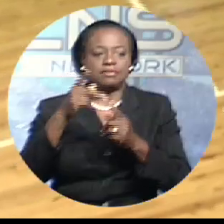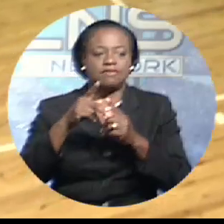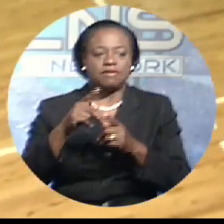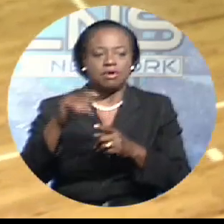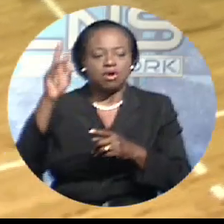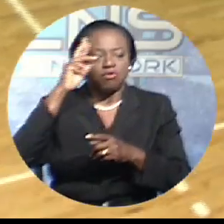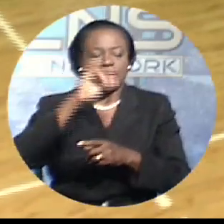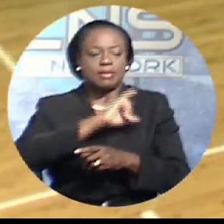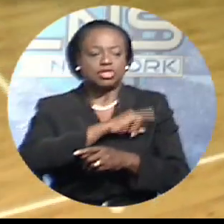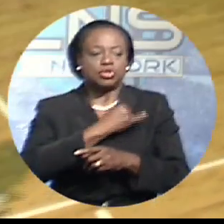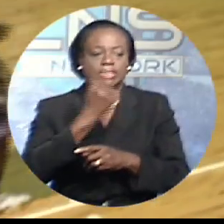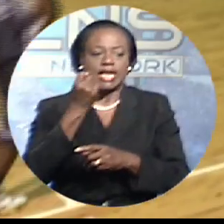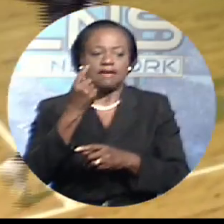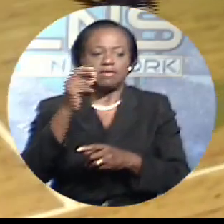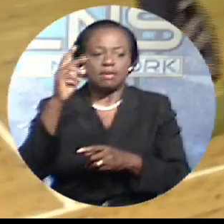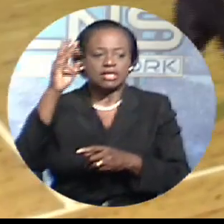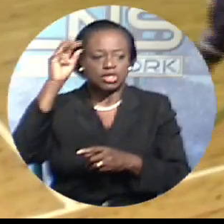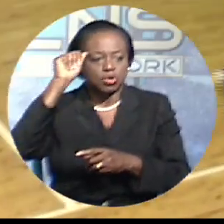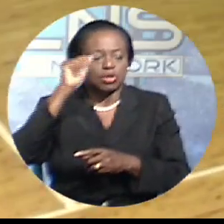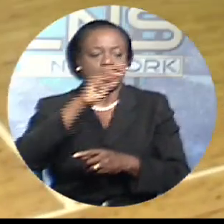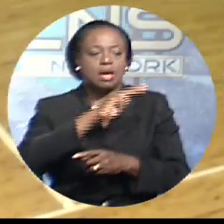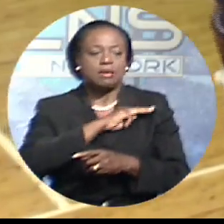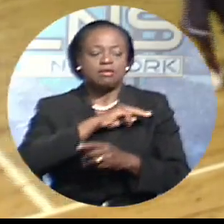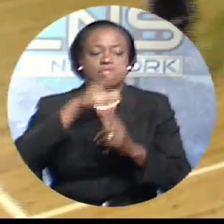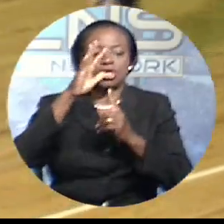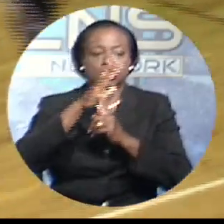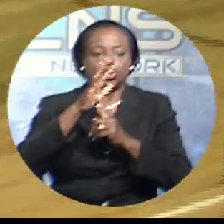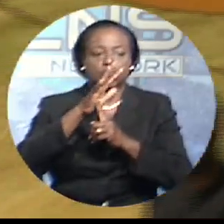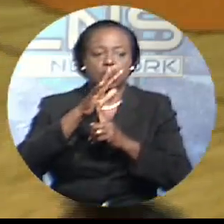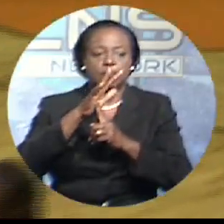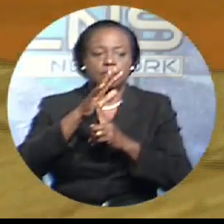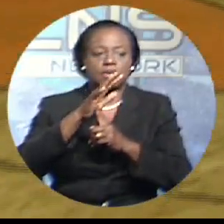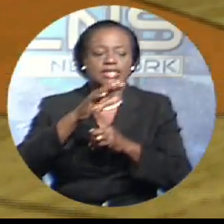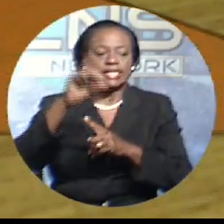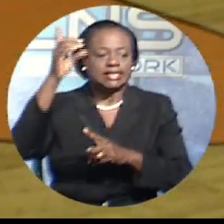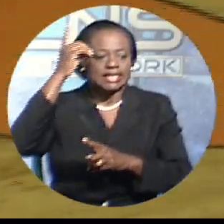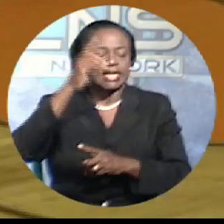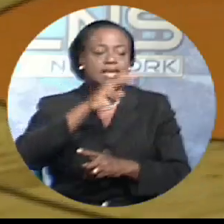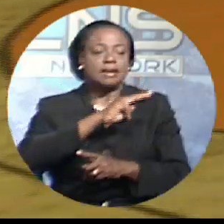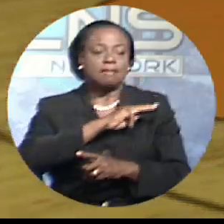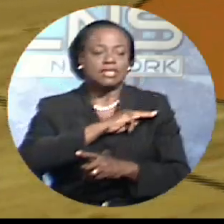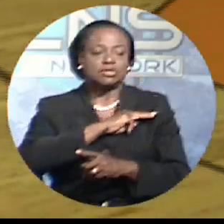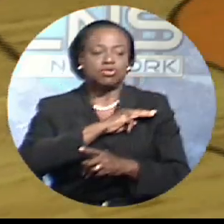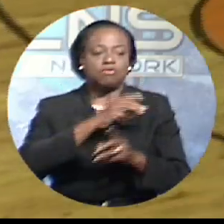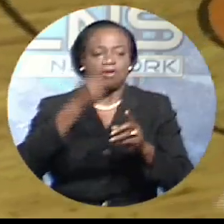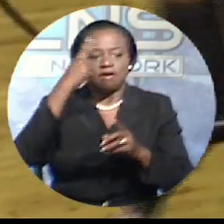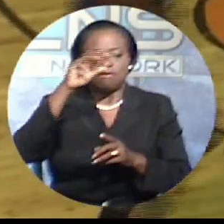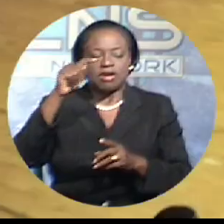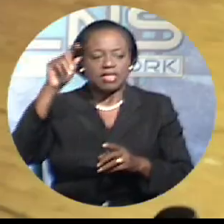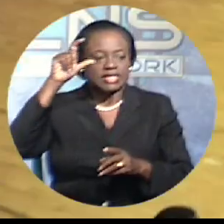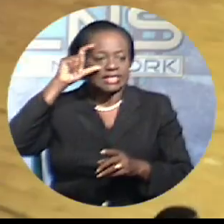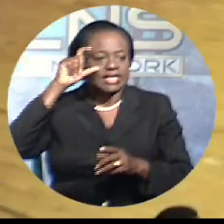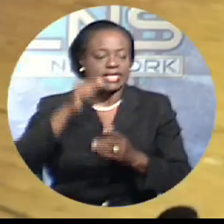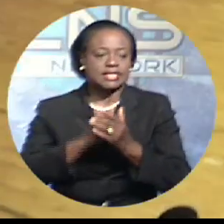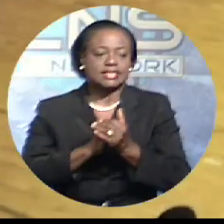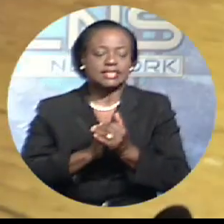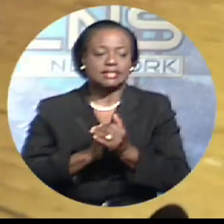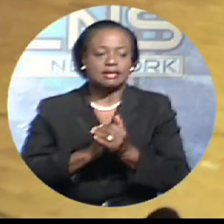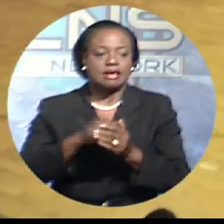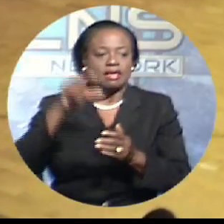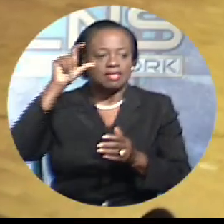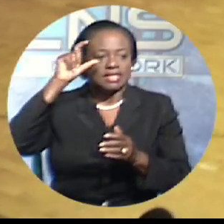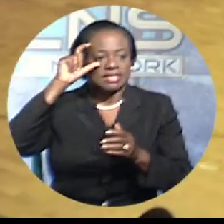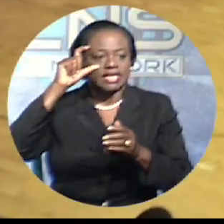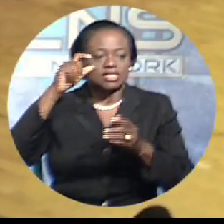11 points from Antonio Monroe. Top scorer for the Suns was Dylan Musgrove, who closed with 19 points. The Suns attempted 31